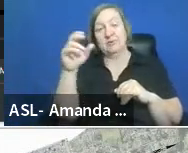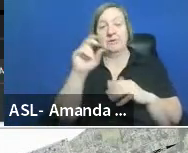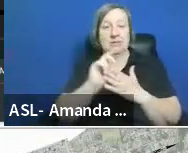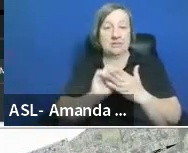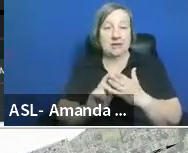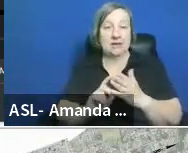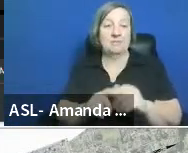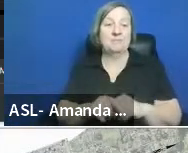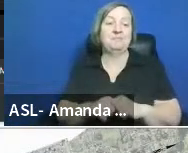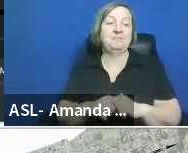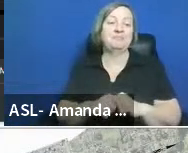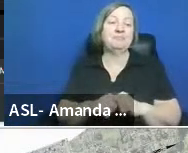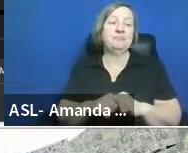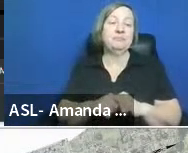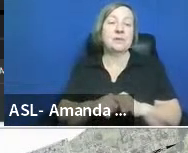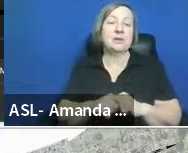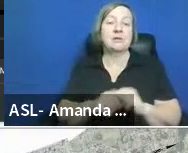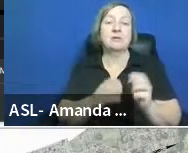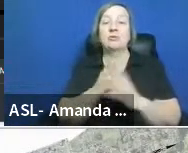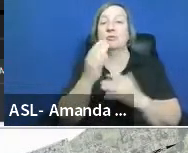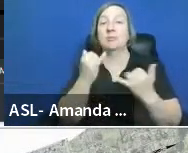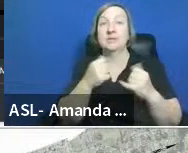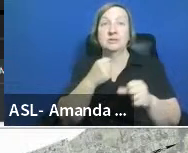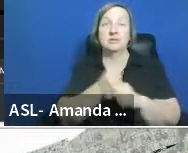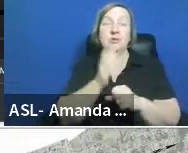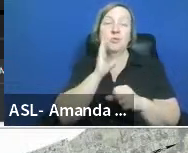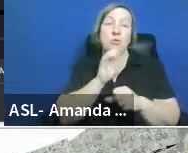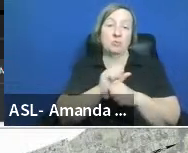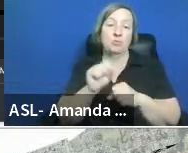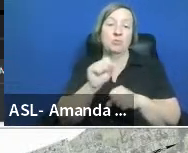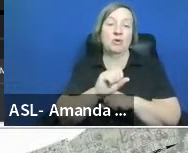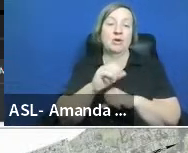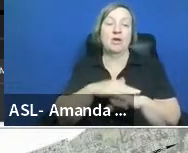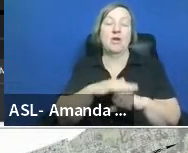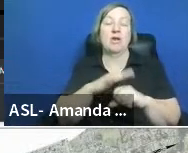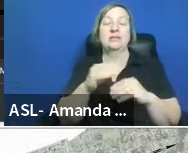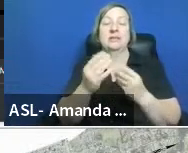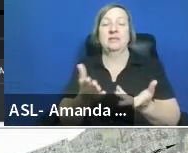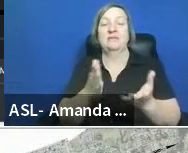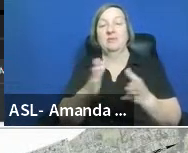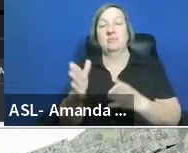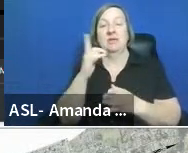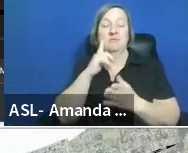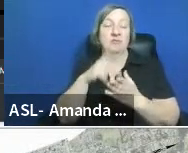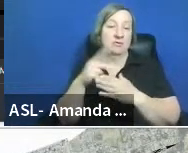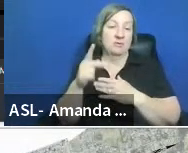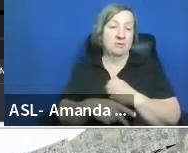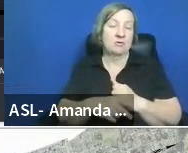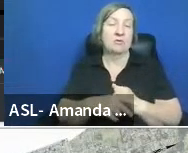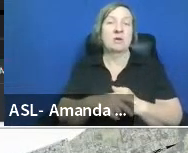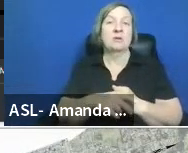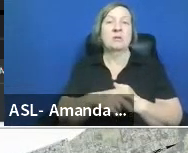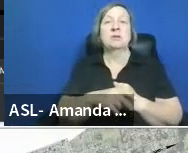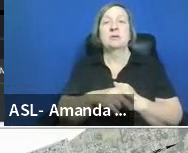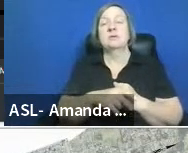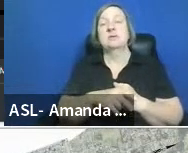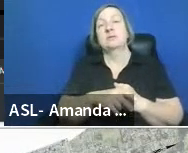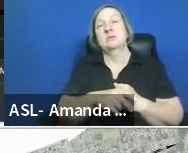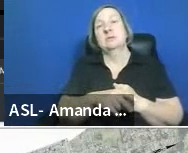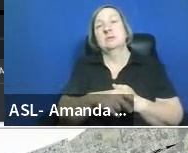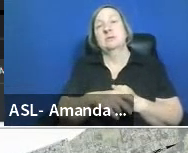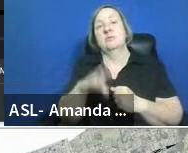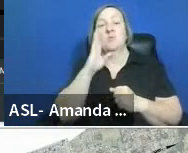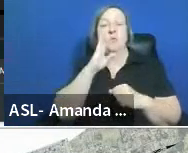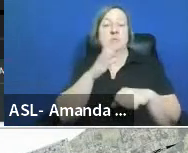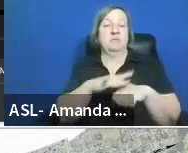And through this year, we will be working on our delivery plan for the program, which will be